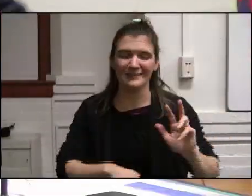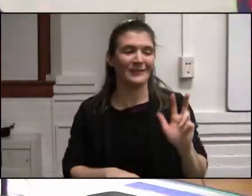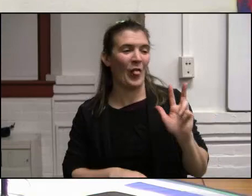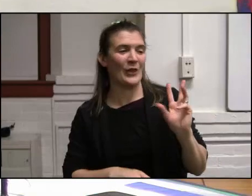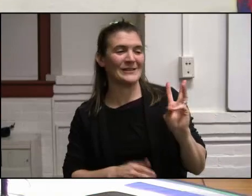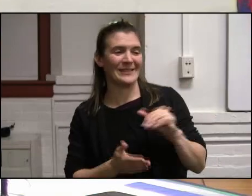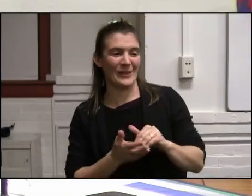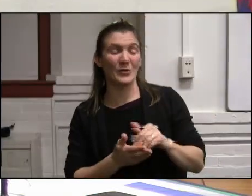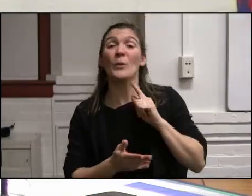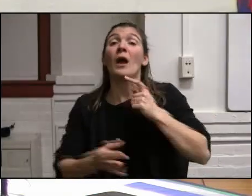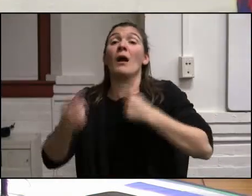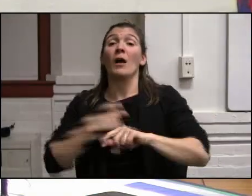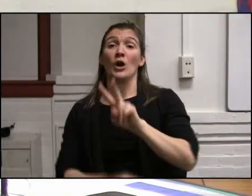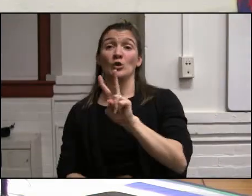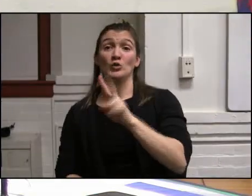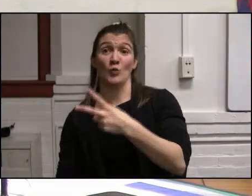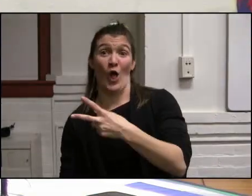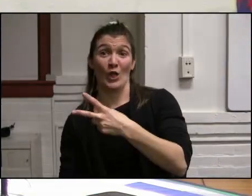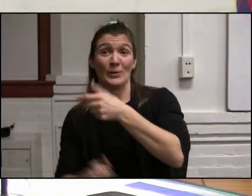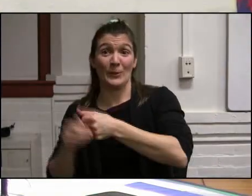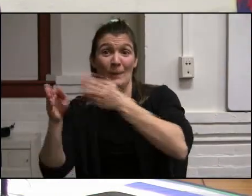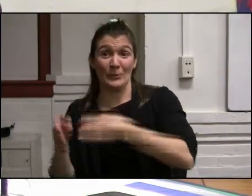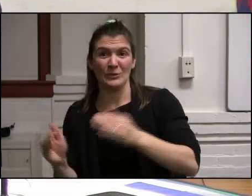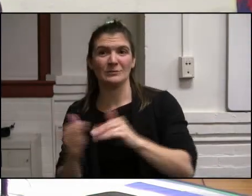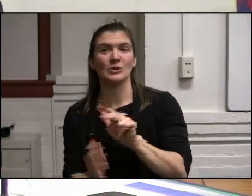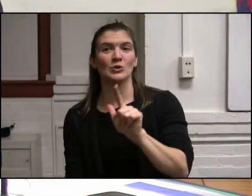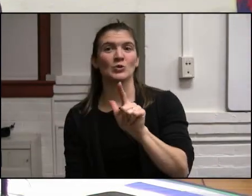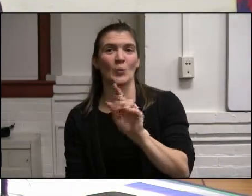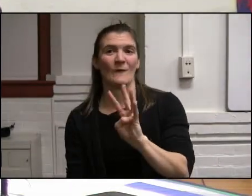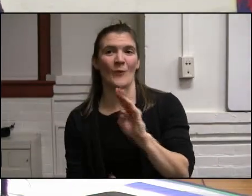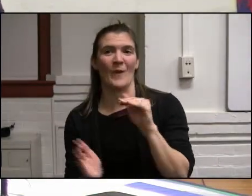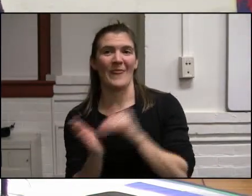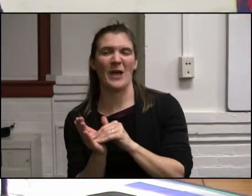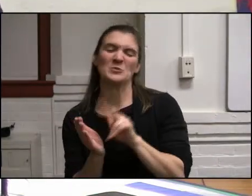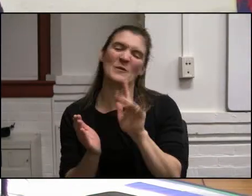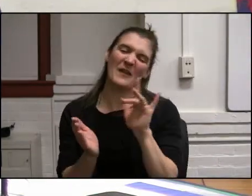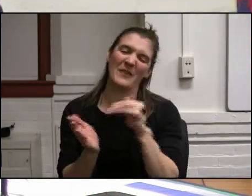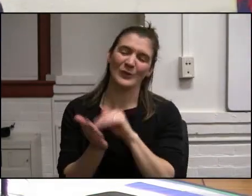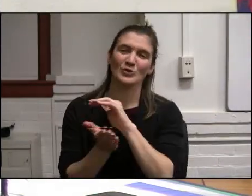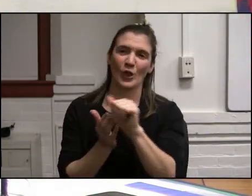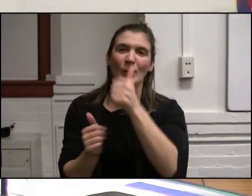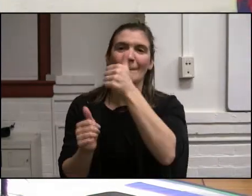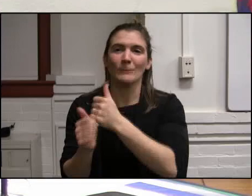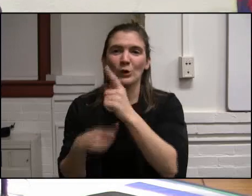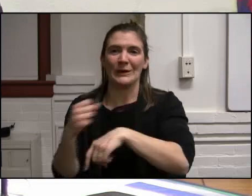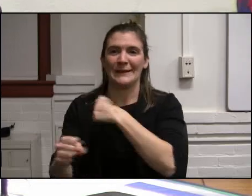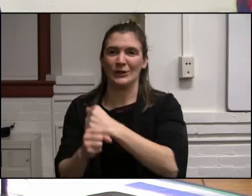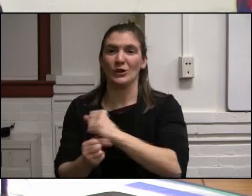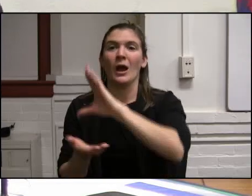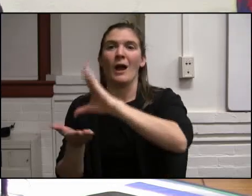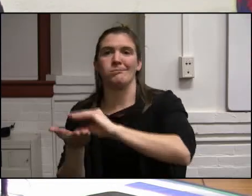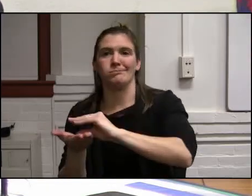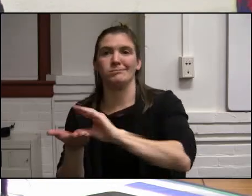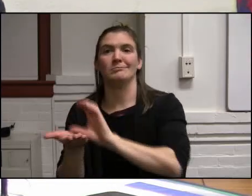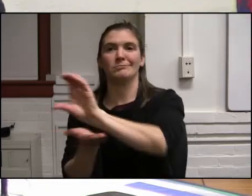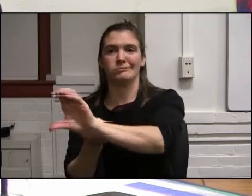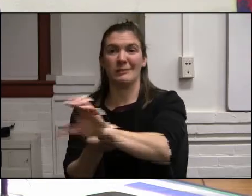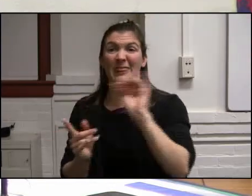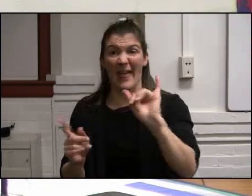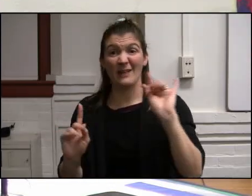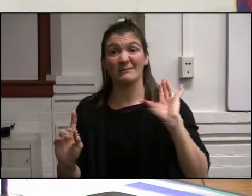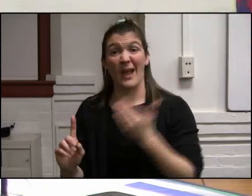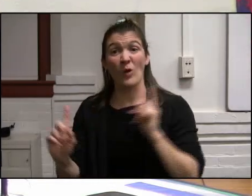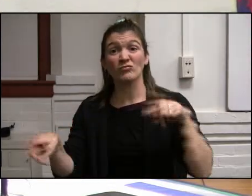has been at $2 per resident, at around $24,000, $25,000 per year for several